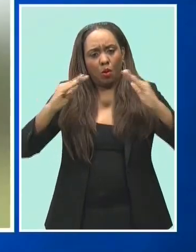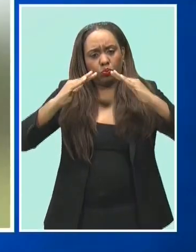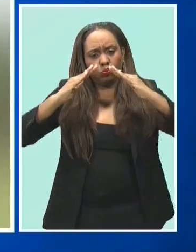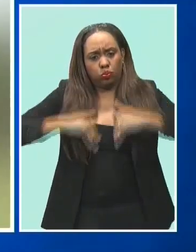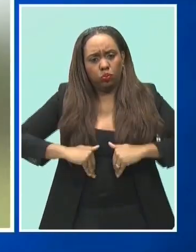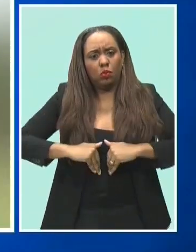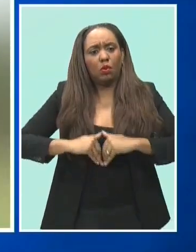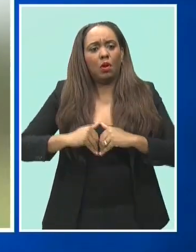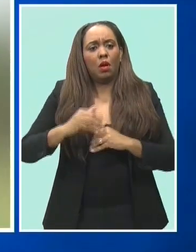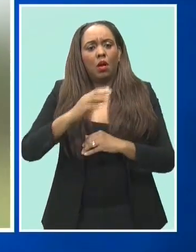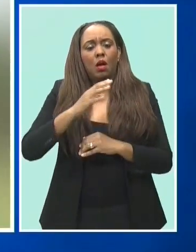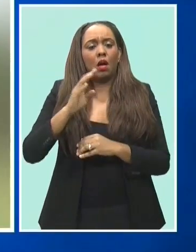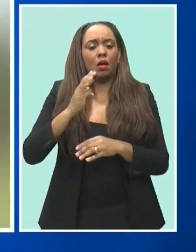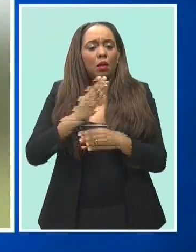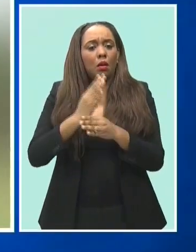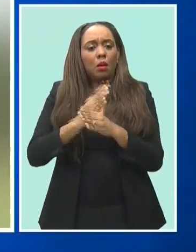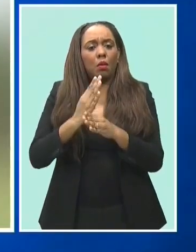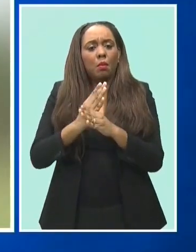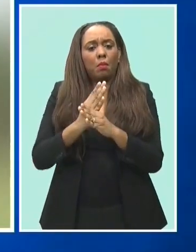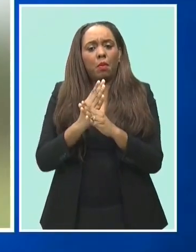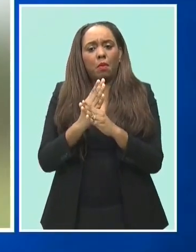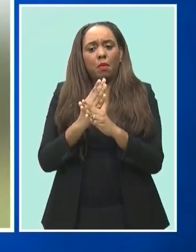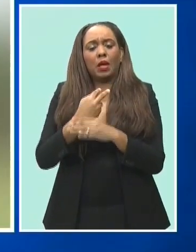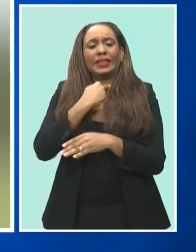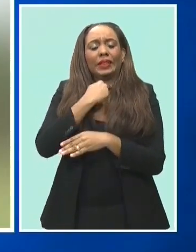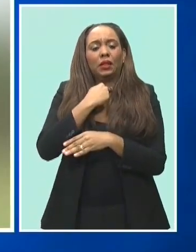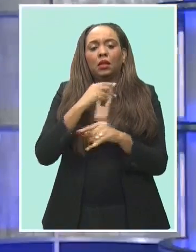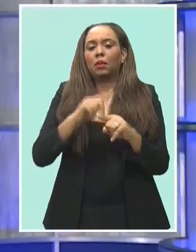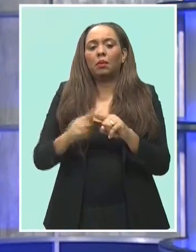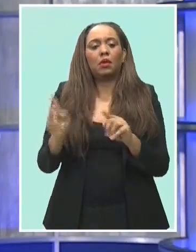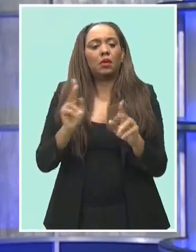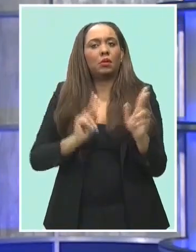waters. However, no casualties have been reported.